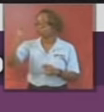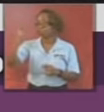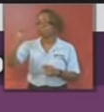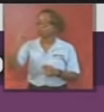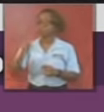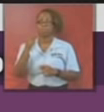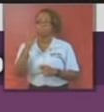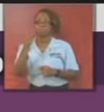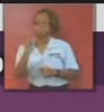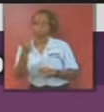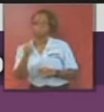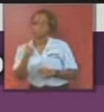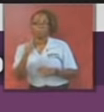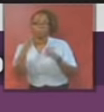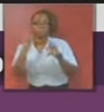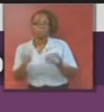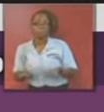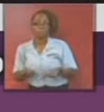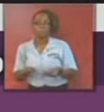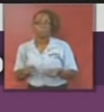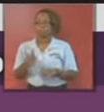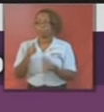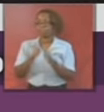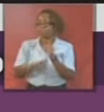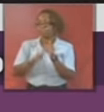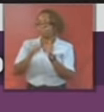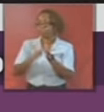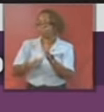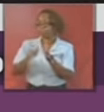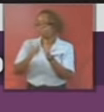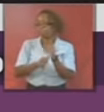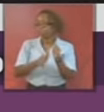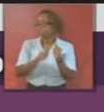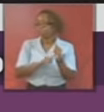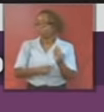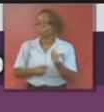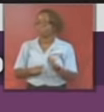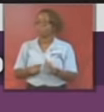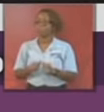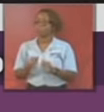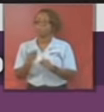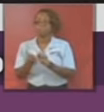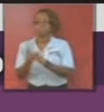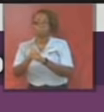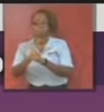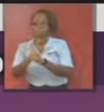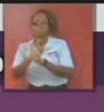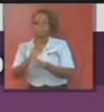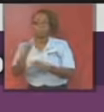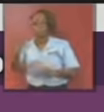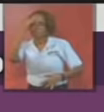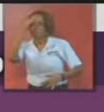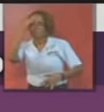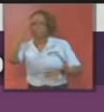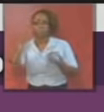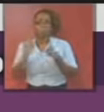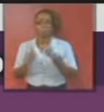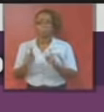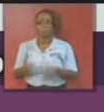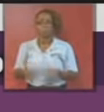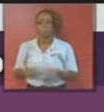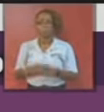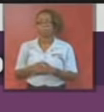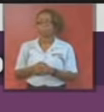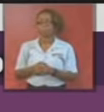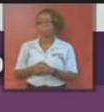each confirmed case. So I'm just wondering how confident are we that is giving an accurate picture of this true